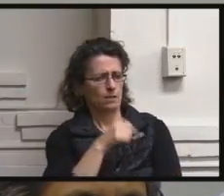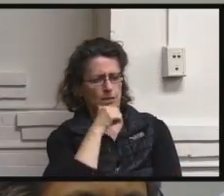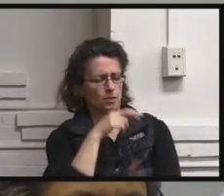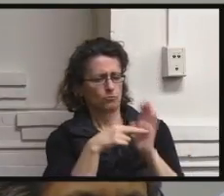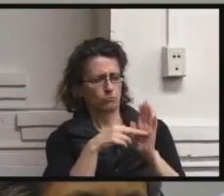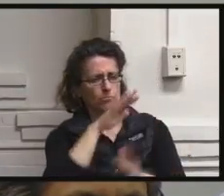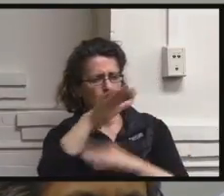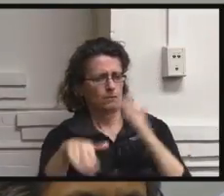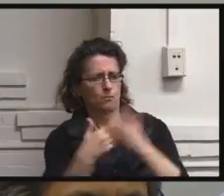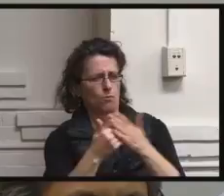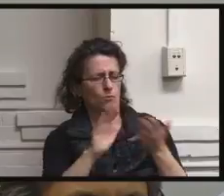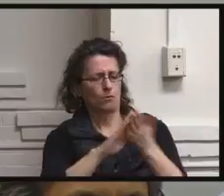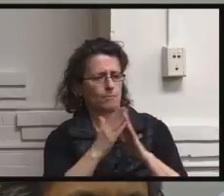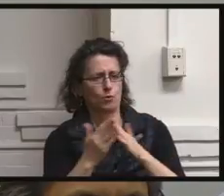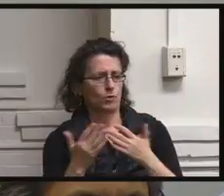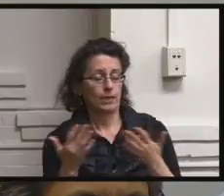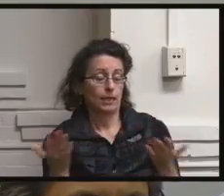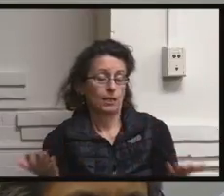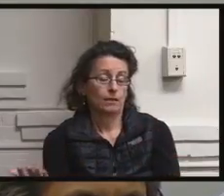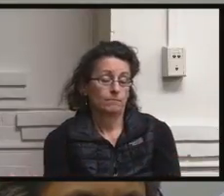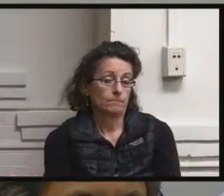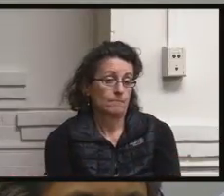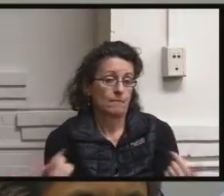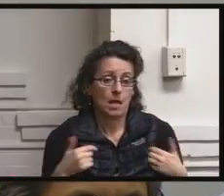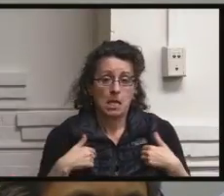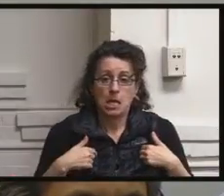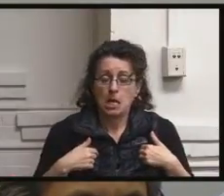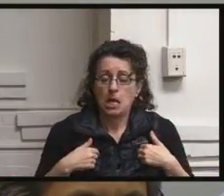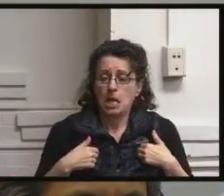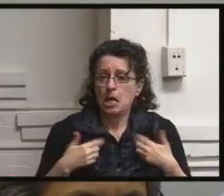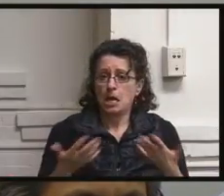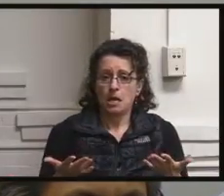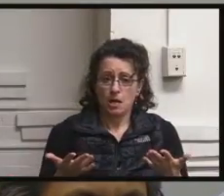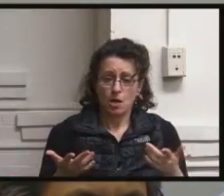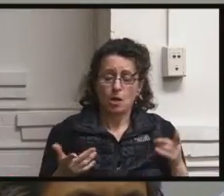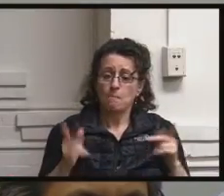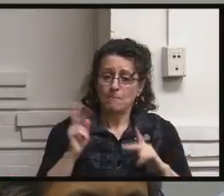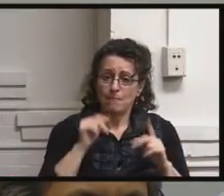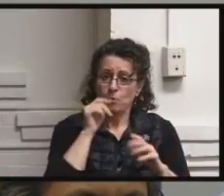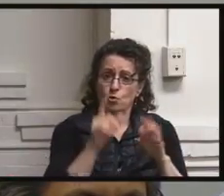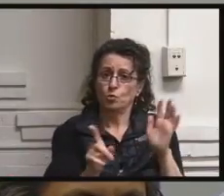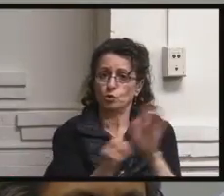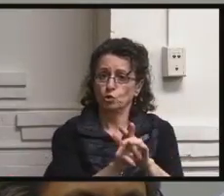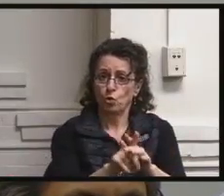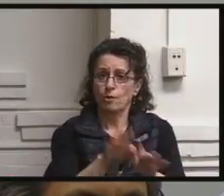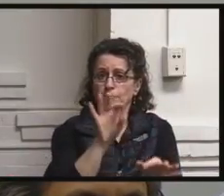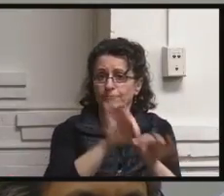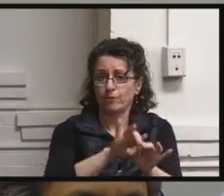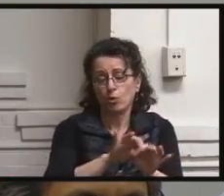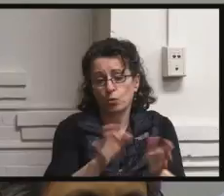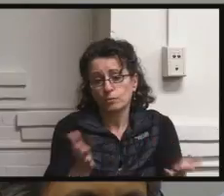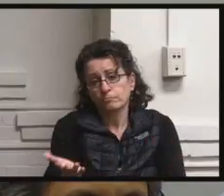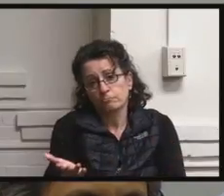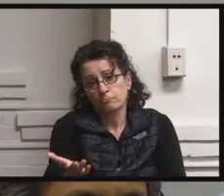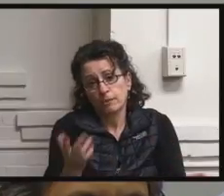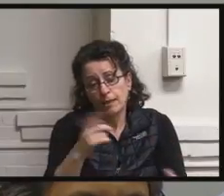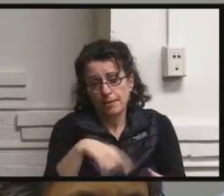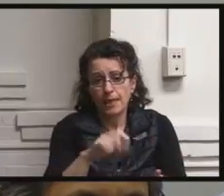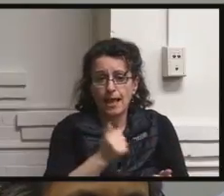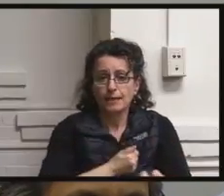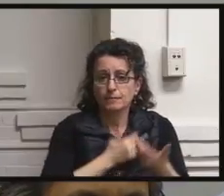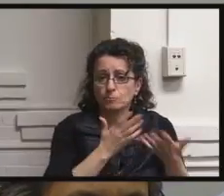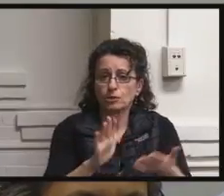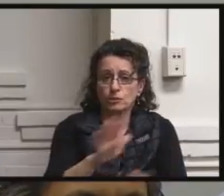how the whole community felt. And my feeling was, is that the people that showed up to vote were the people that expressed their